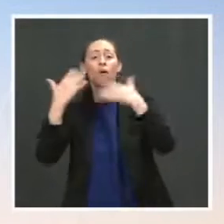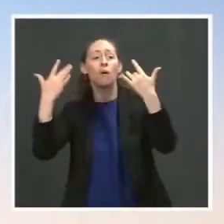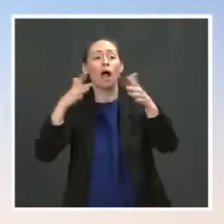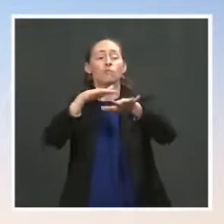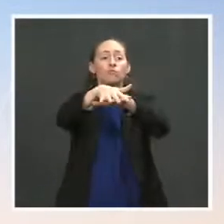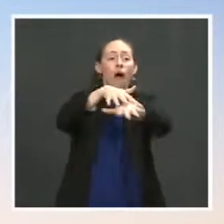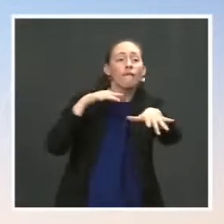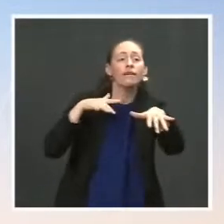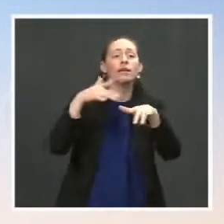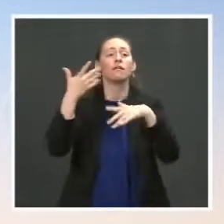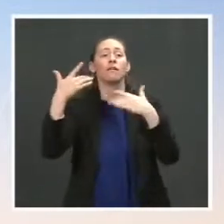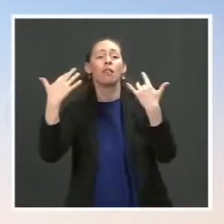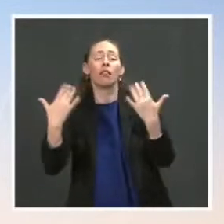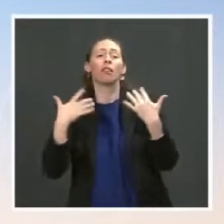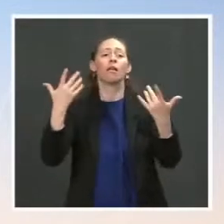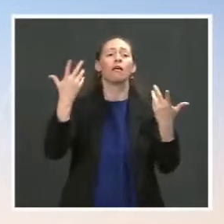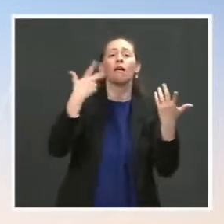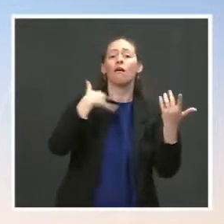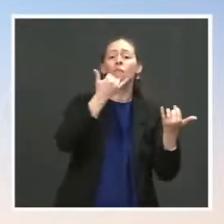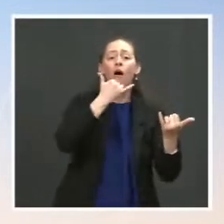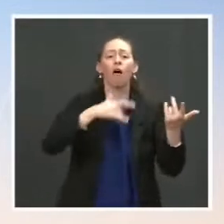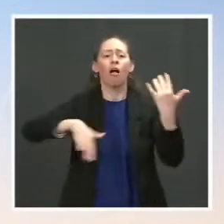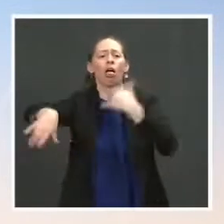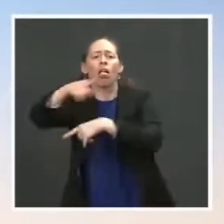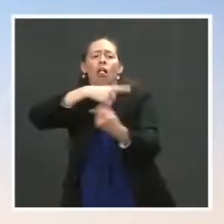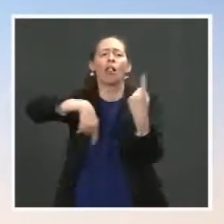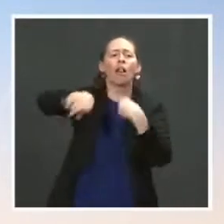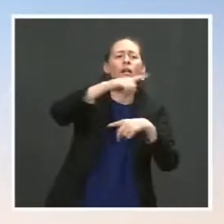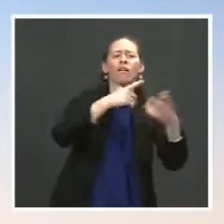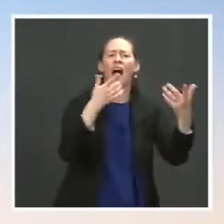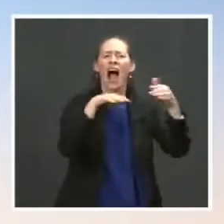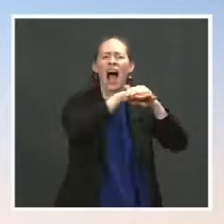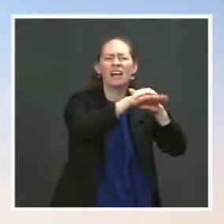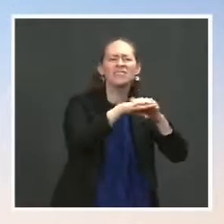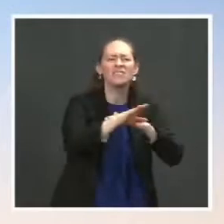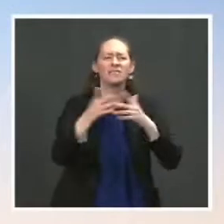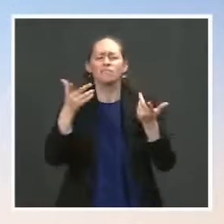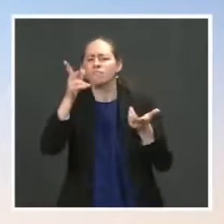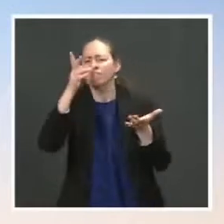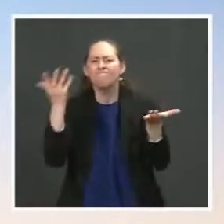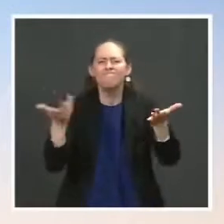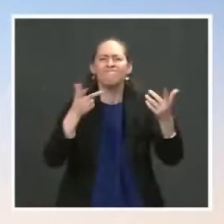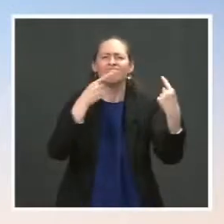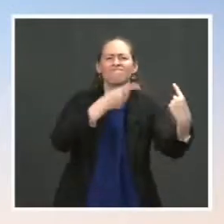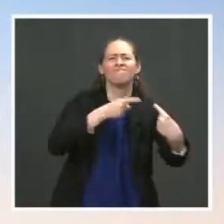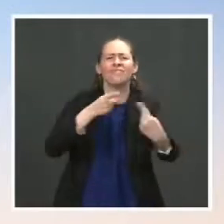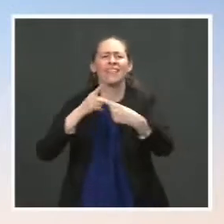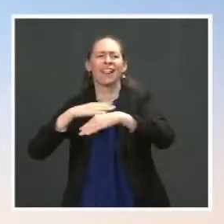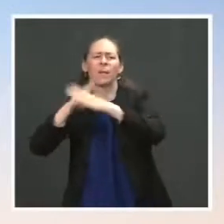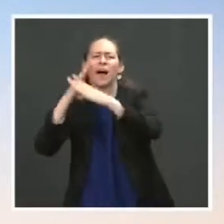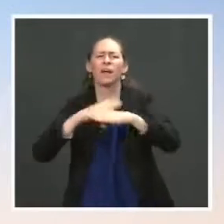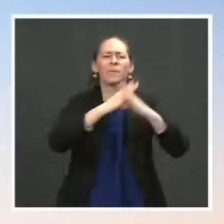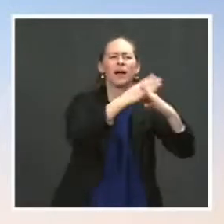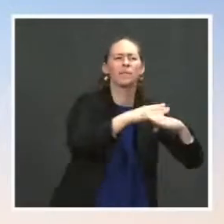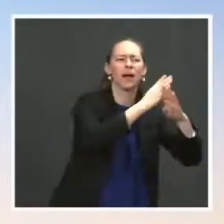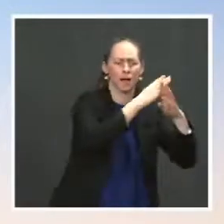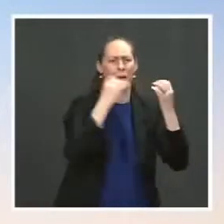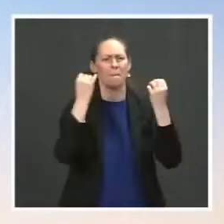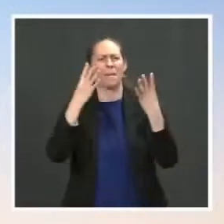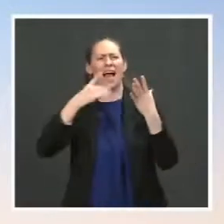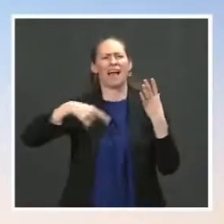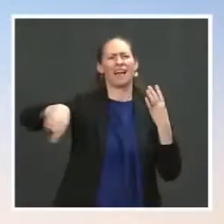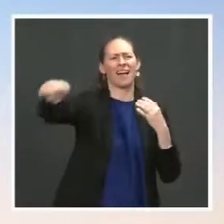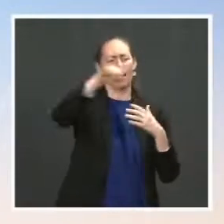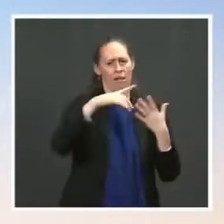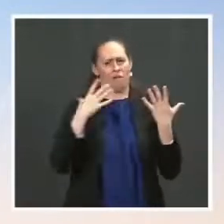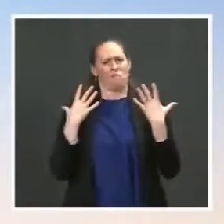wrong ways, or don't have access to it at all. And the American people are making clear to all of us, regardless of party, that they want us to get it done, and